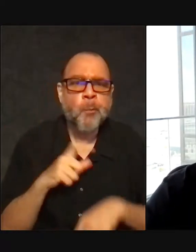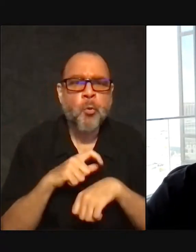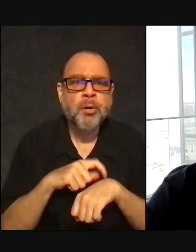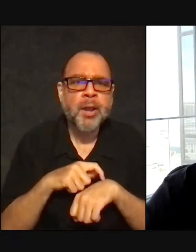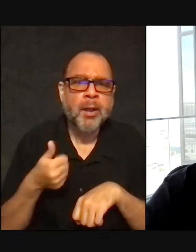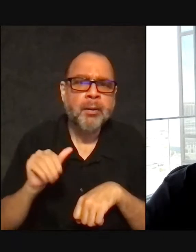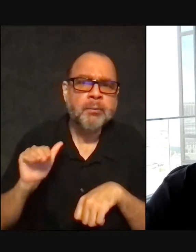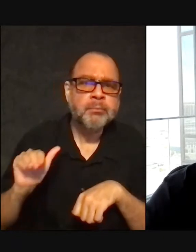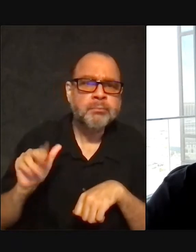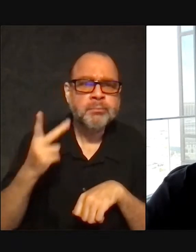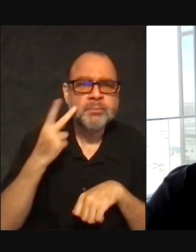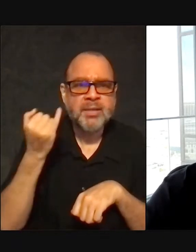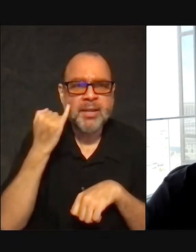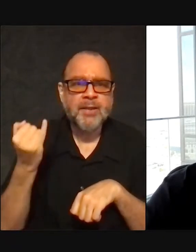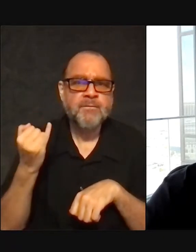fellow panelists.